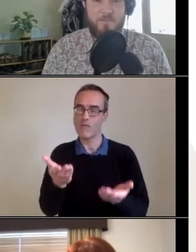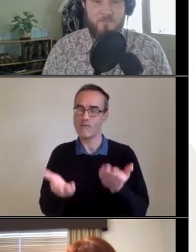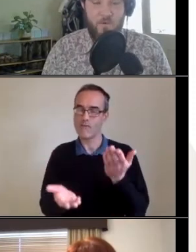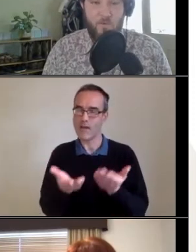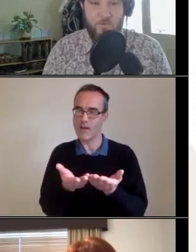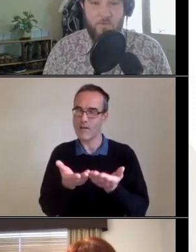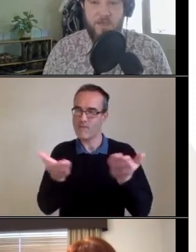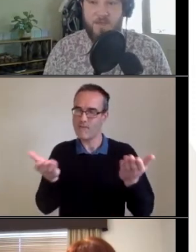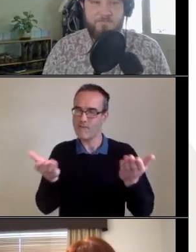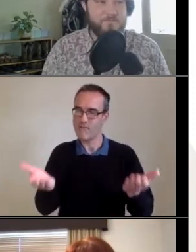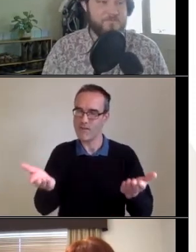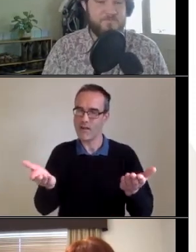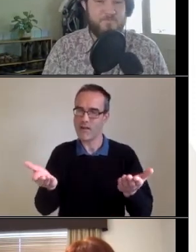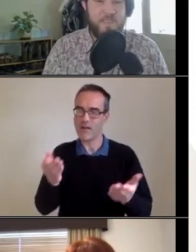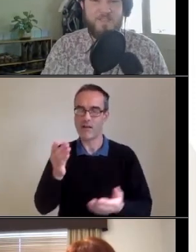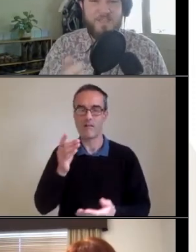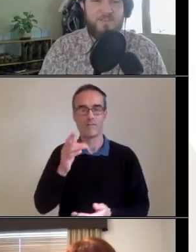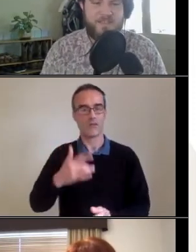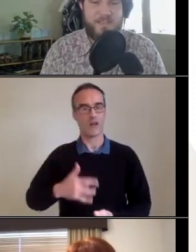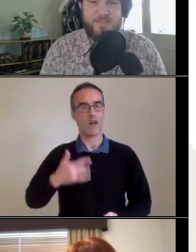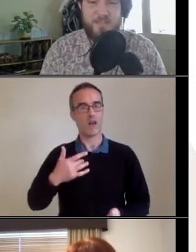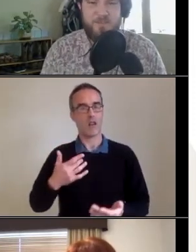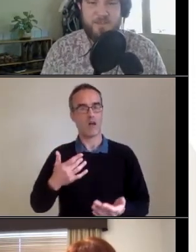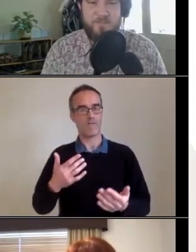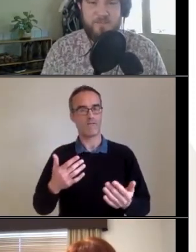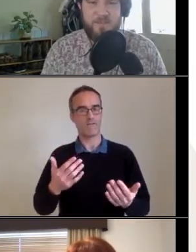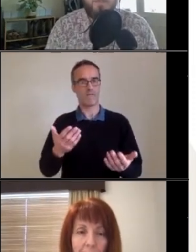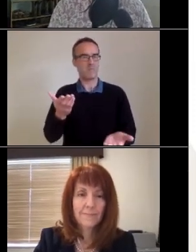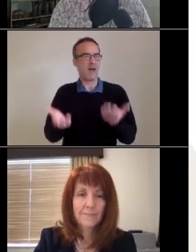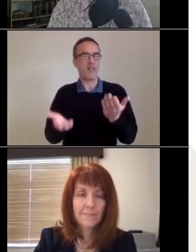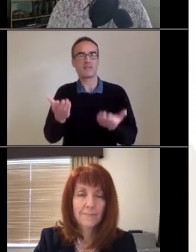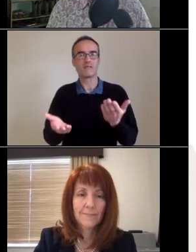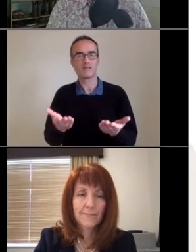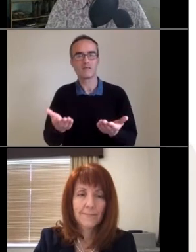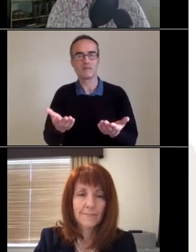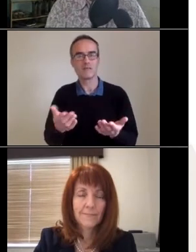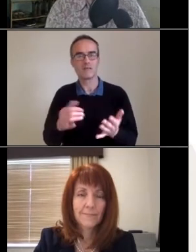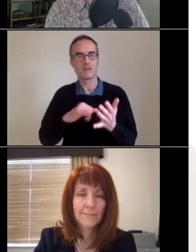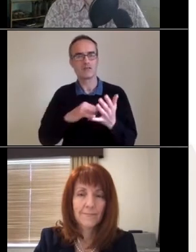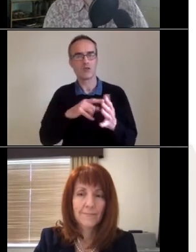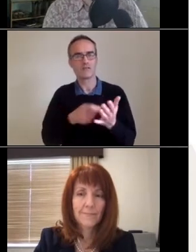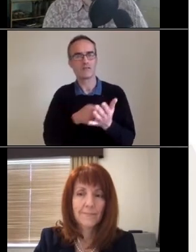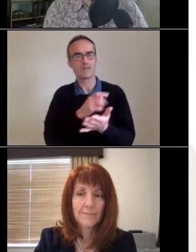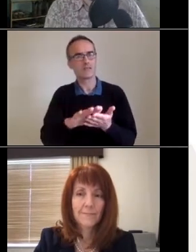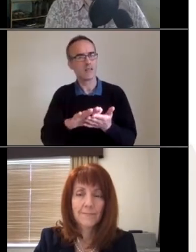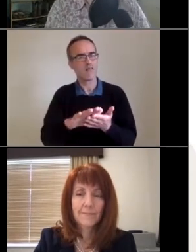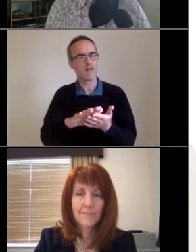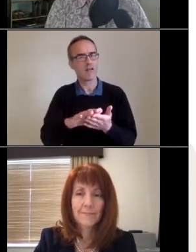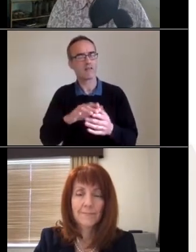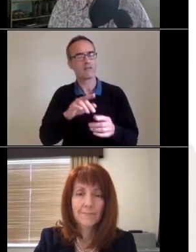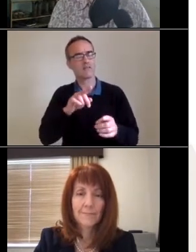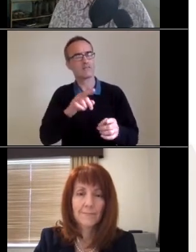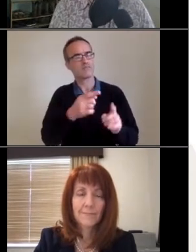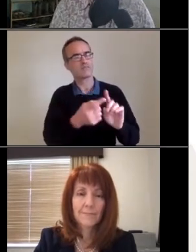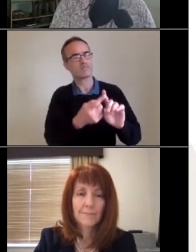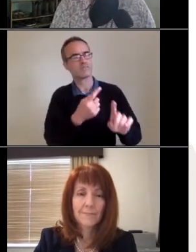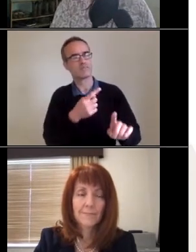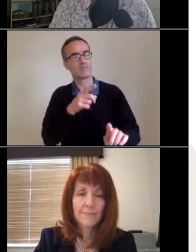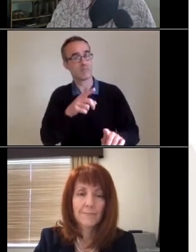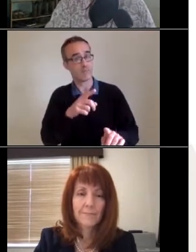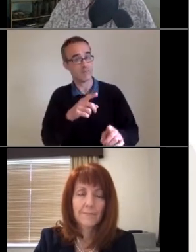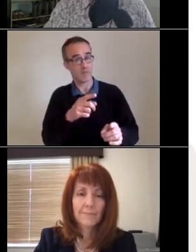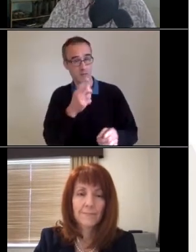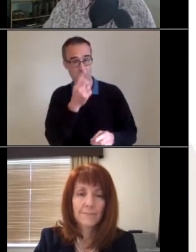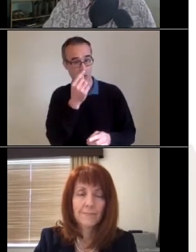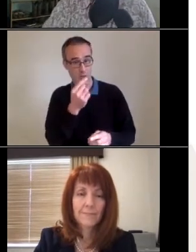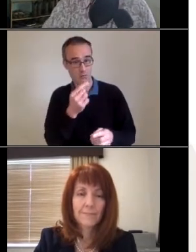to perform. Sarah, let's go to you for this one. I don't know if you've seen similar things over in